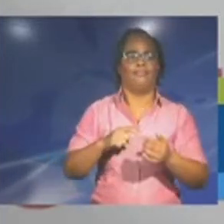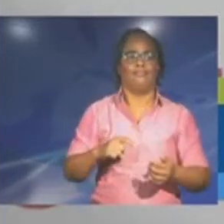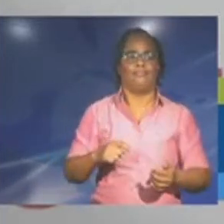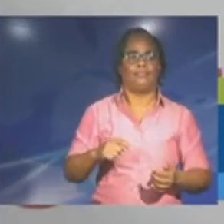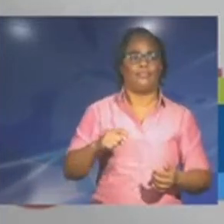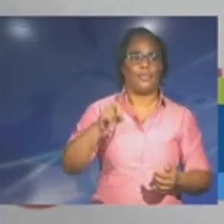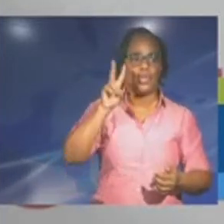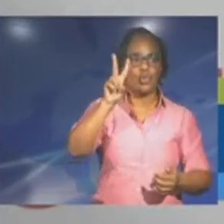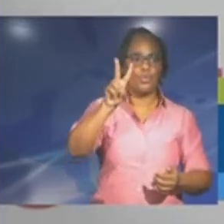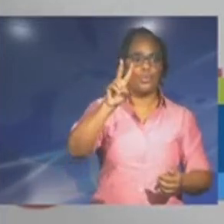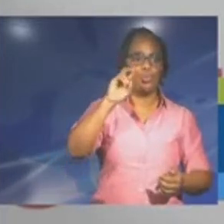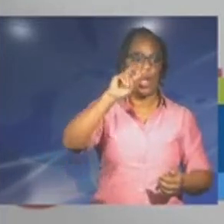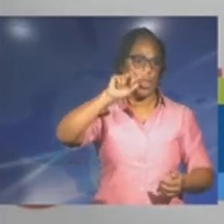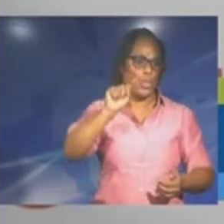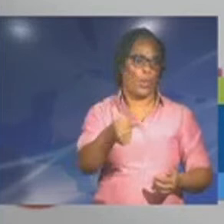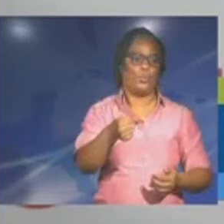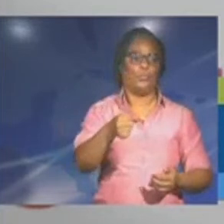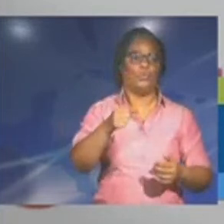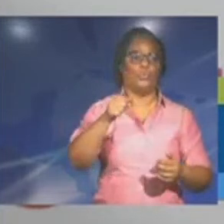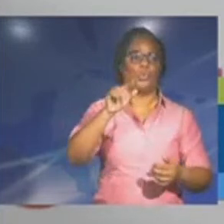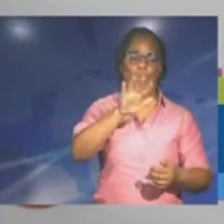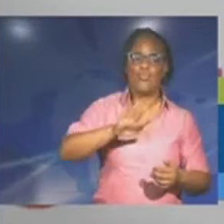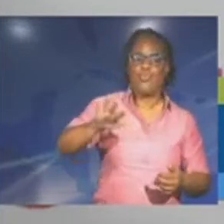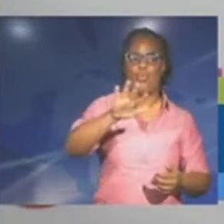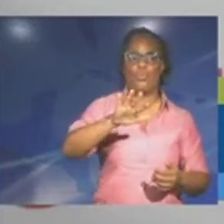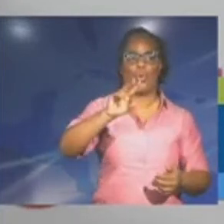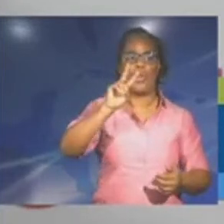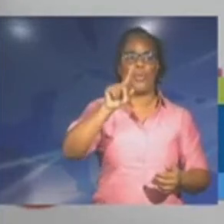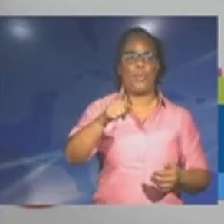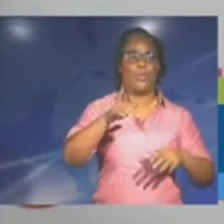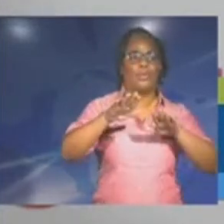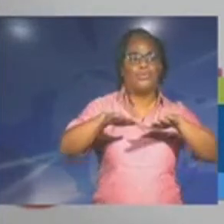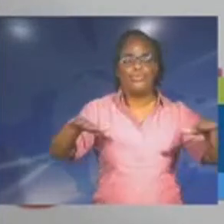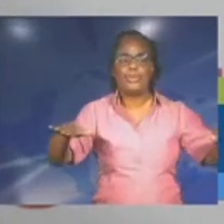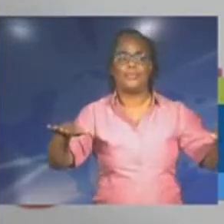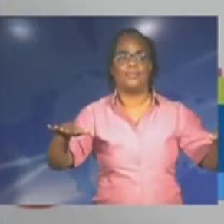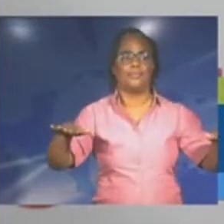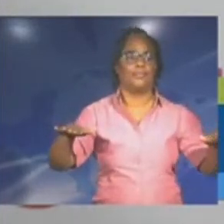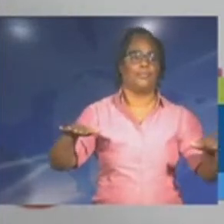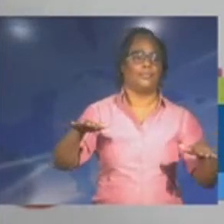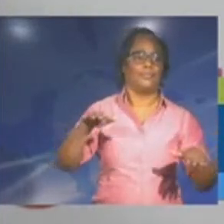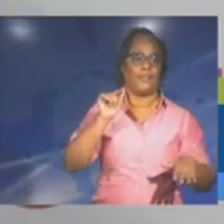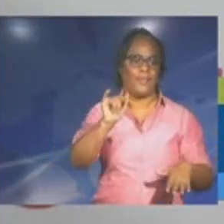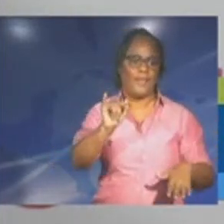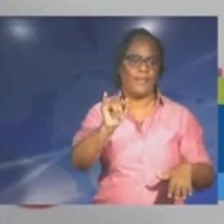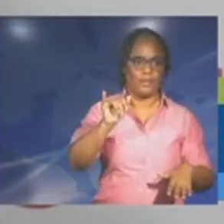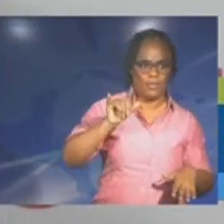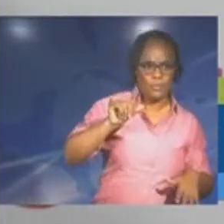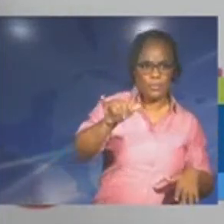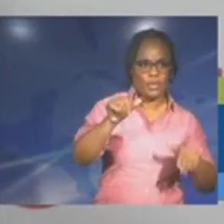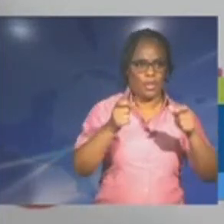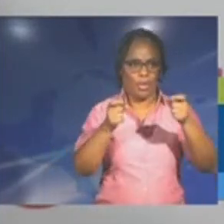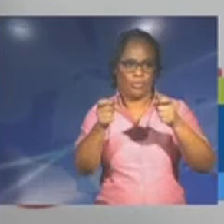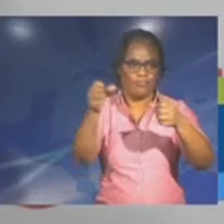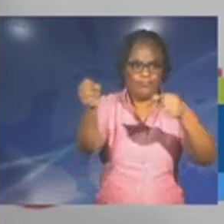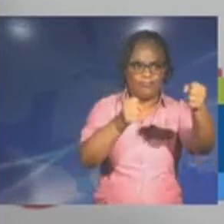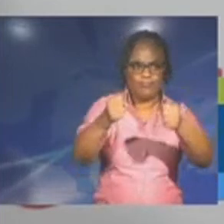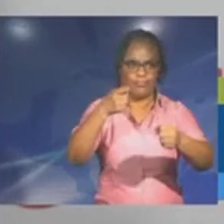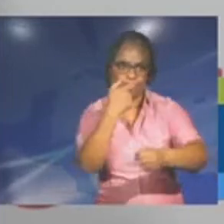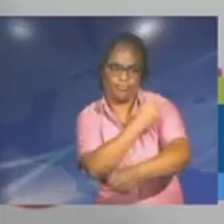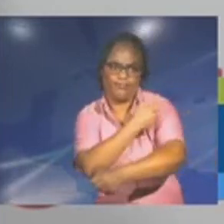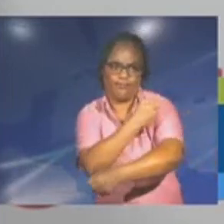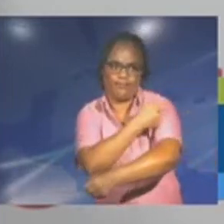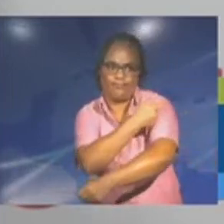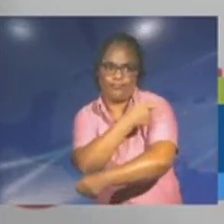children, I believe, who we had to target for MMR across the various counties. So